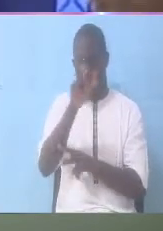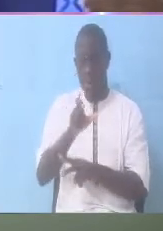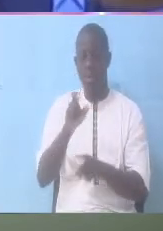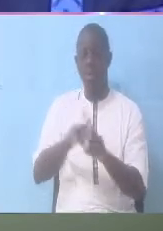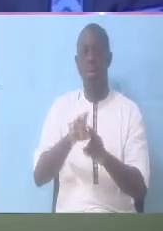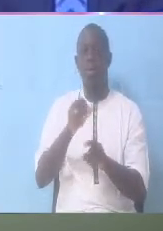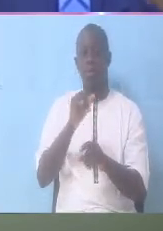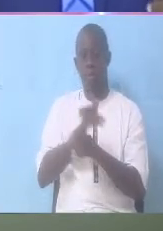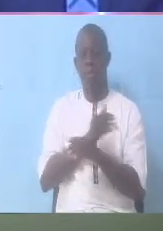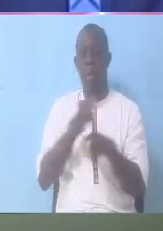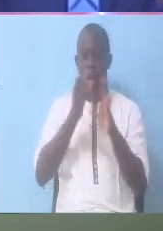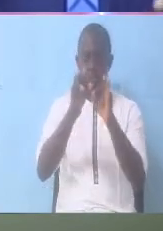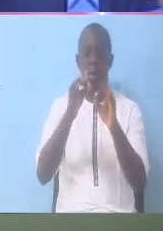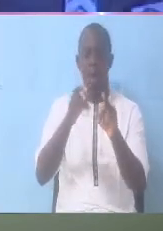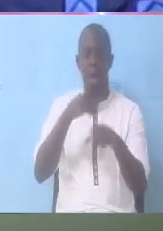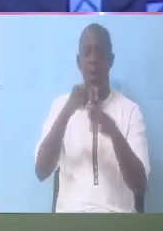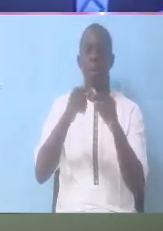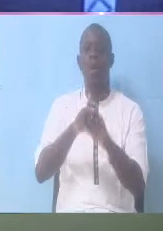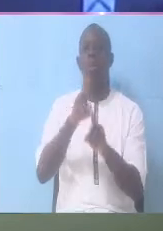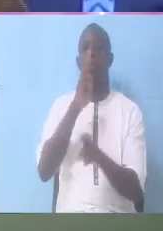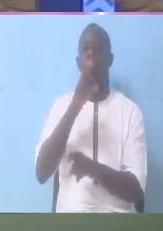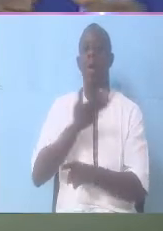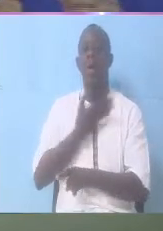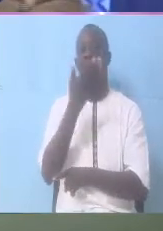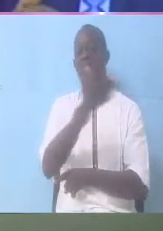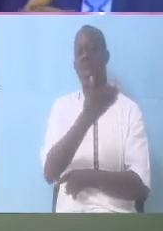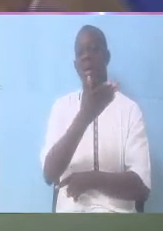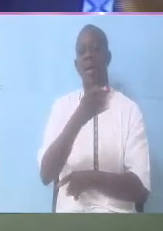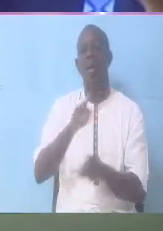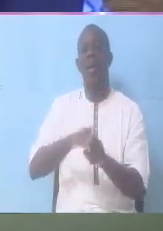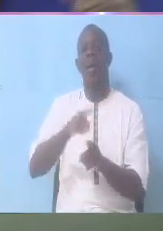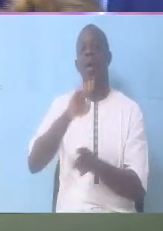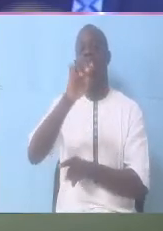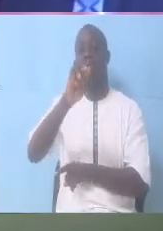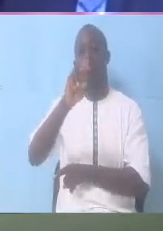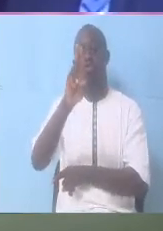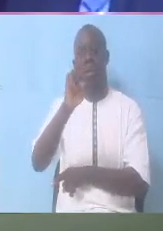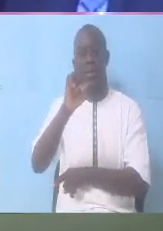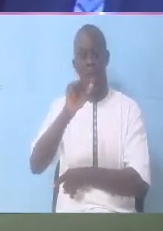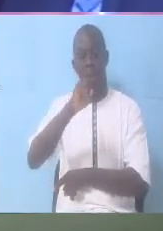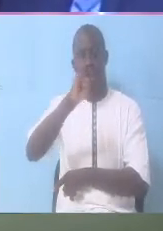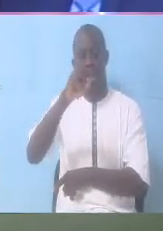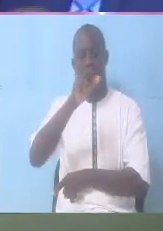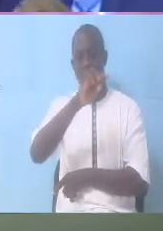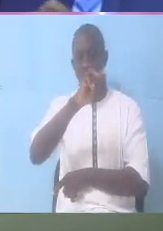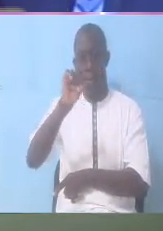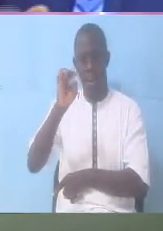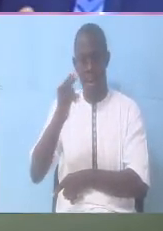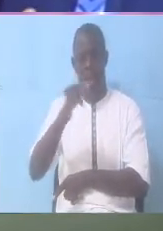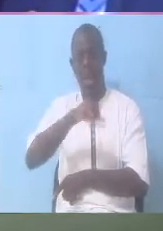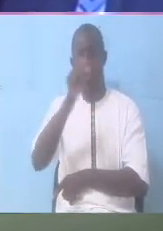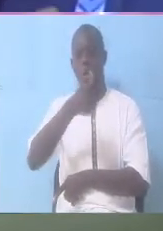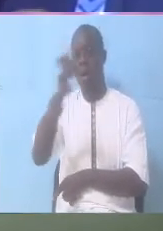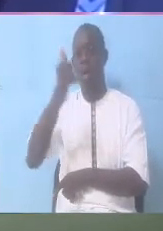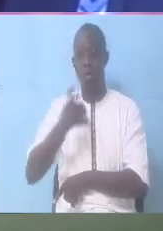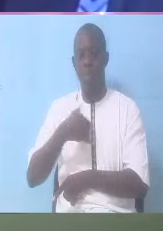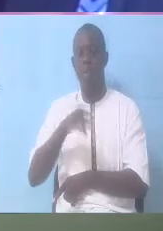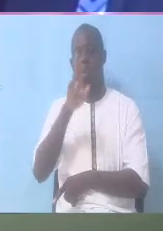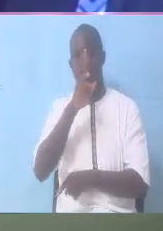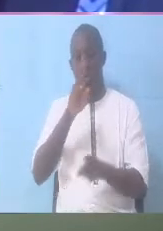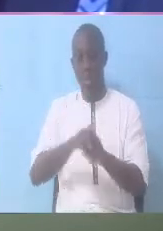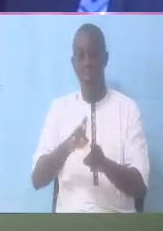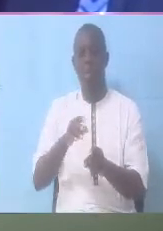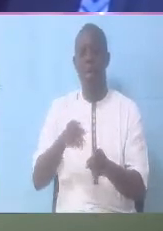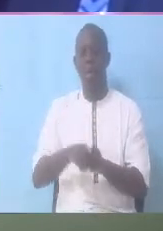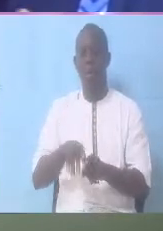was Bombardier and others who came to pick up the Ghanaians, the West African migrants. Hani kantar la lumenu bije